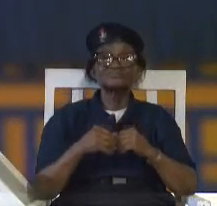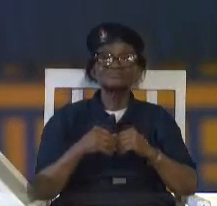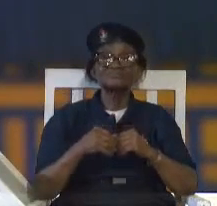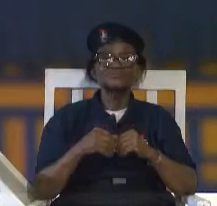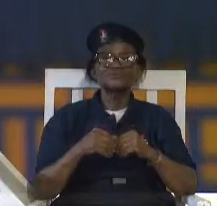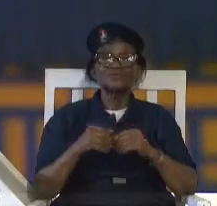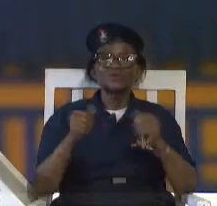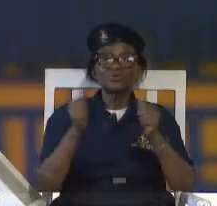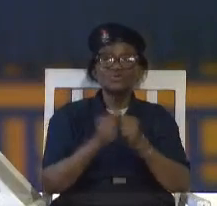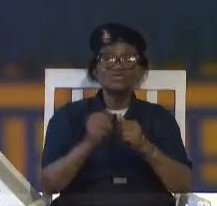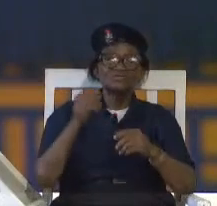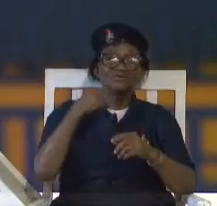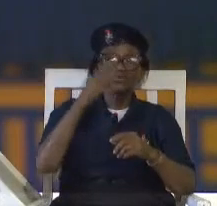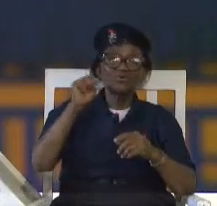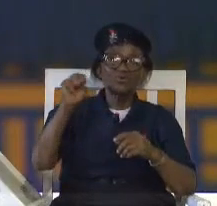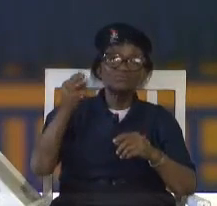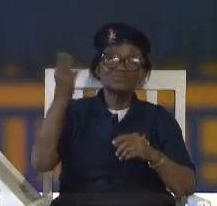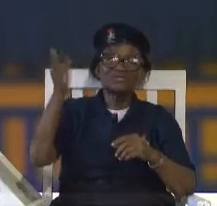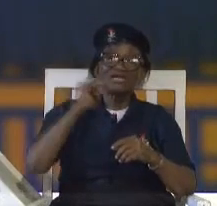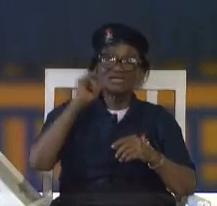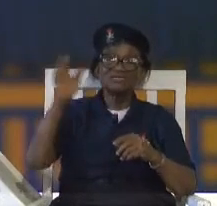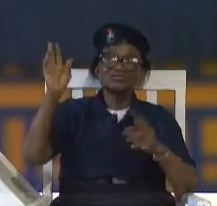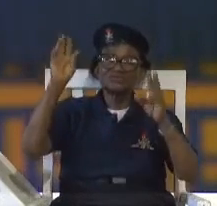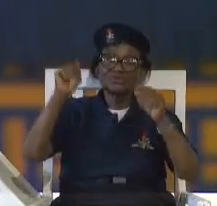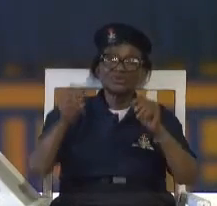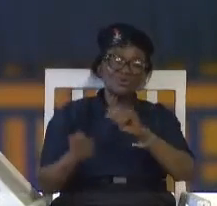with whom is no variableness,